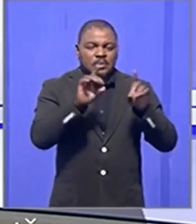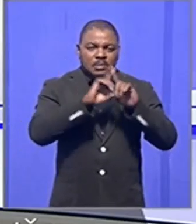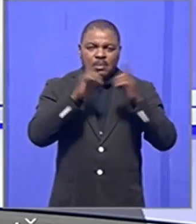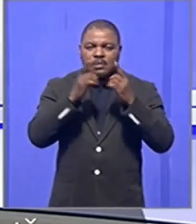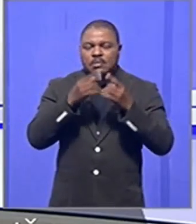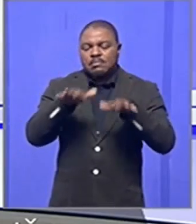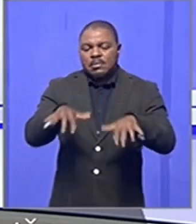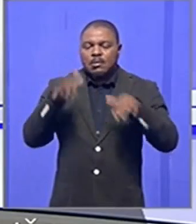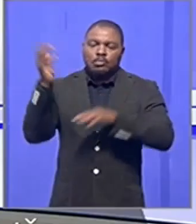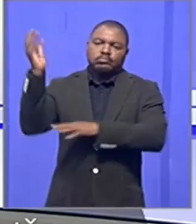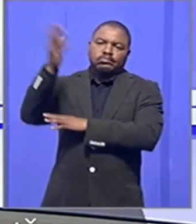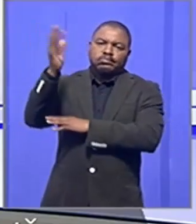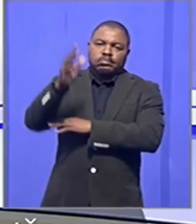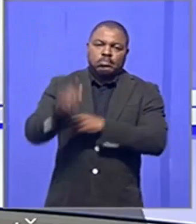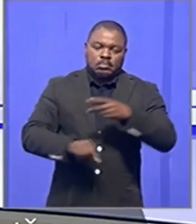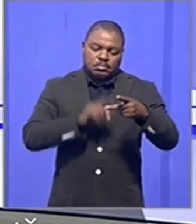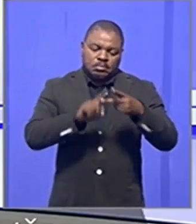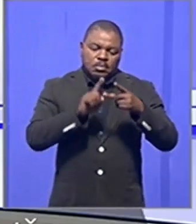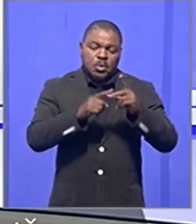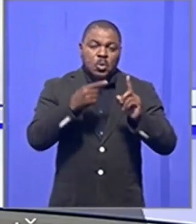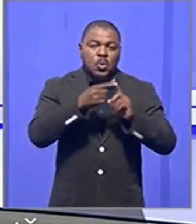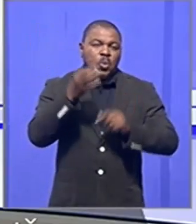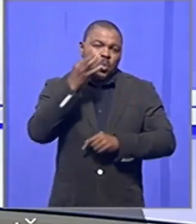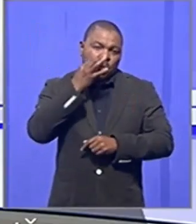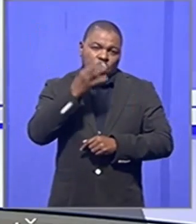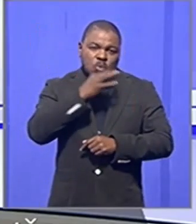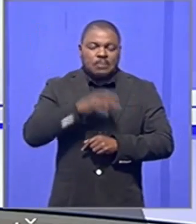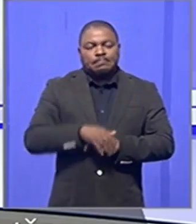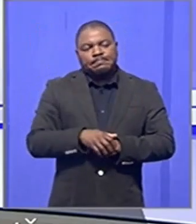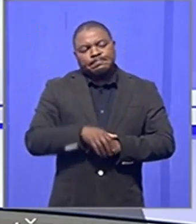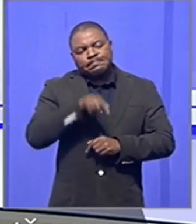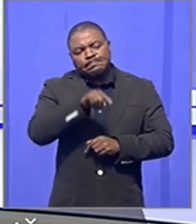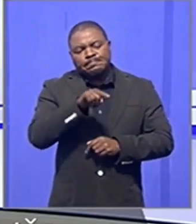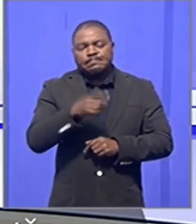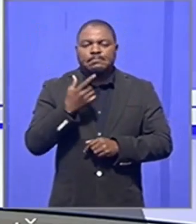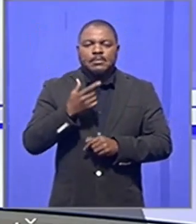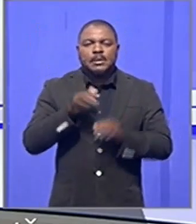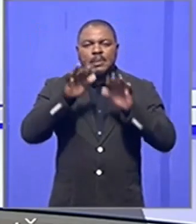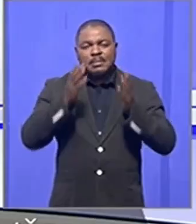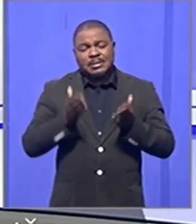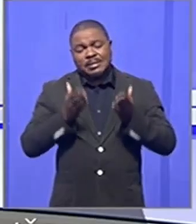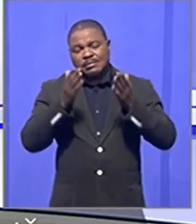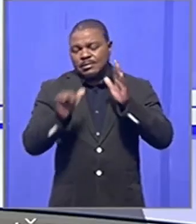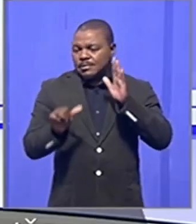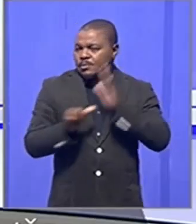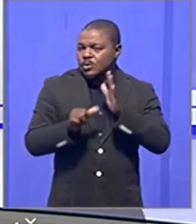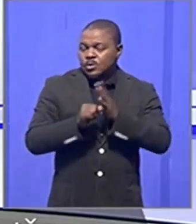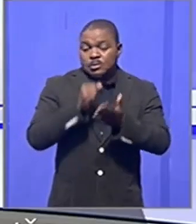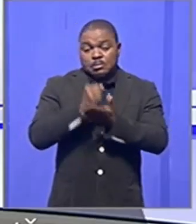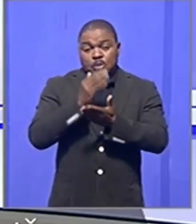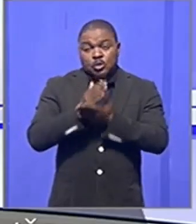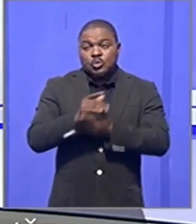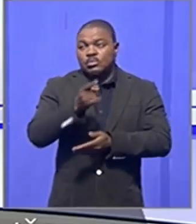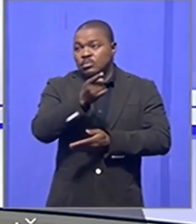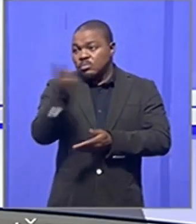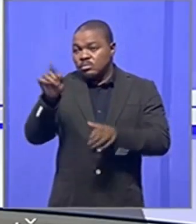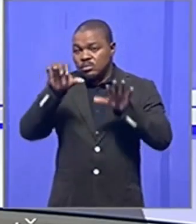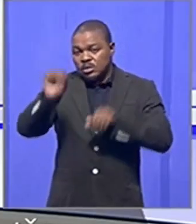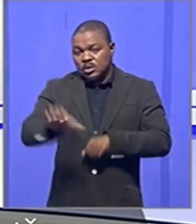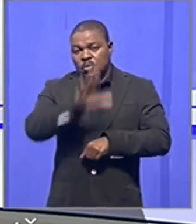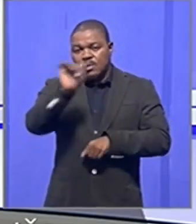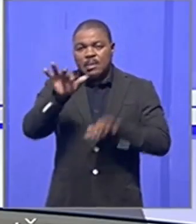palamenteng lehono o tšwetše pele a re taolo yeo e hlokilego ya ditirelo tša setšhaba e bohlokwa kudu go tiišeletša gore maAfrika Borwa a hwetša ditirelo